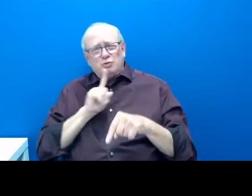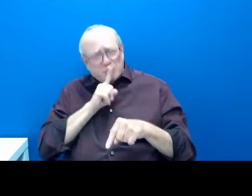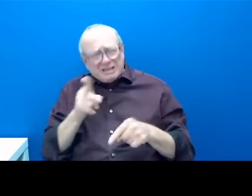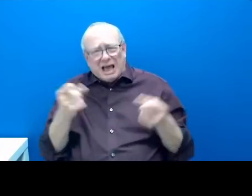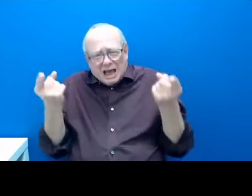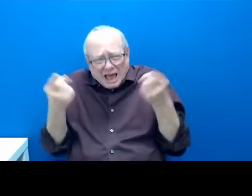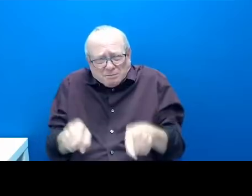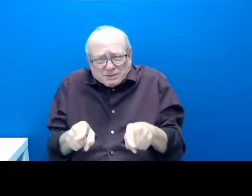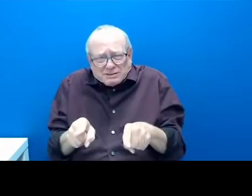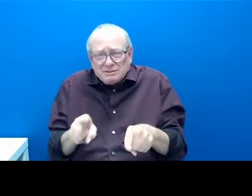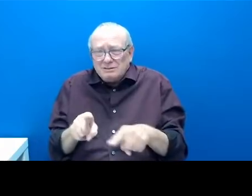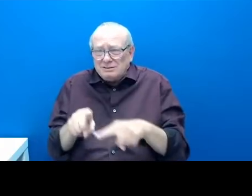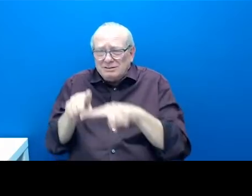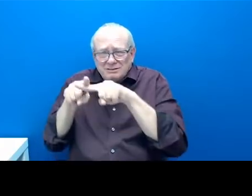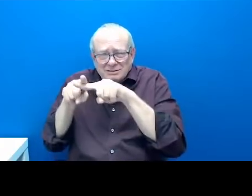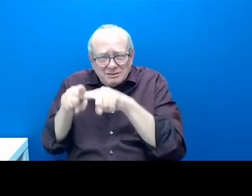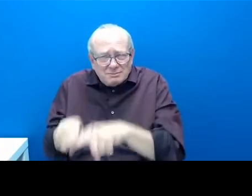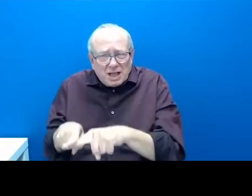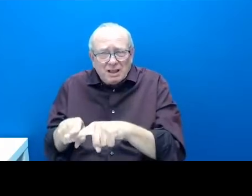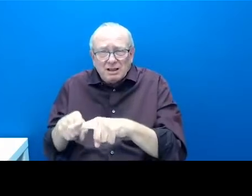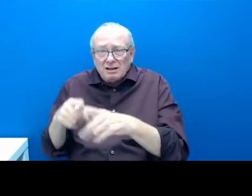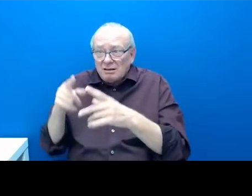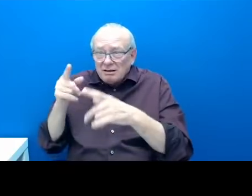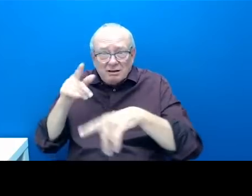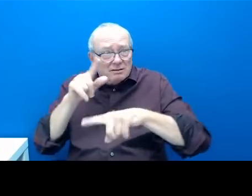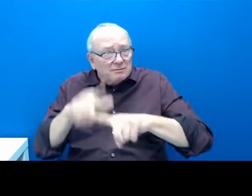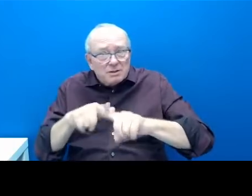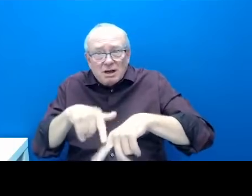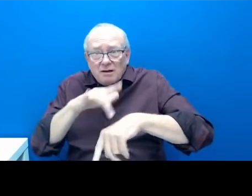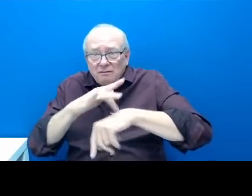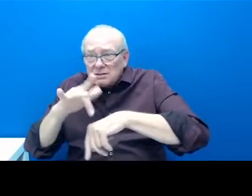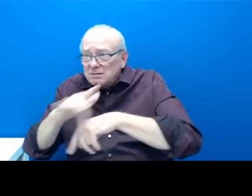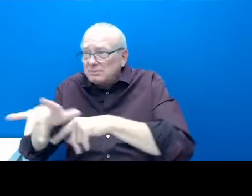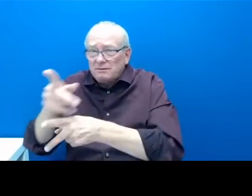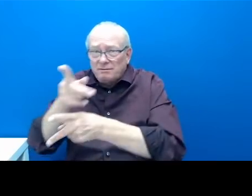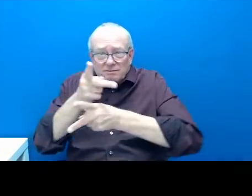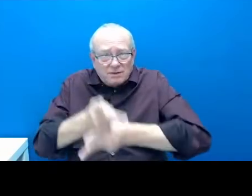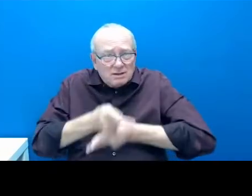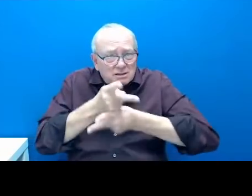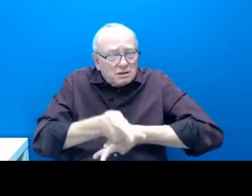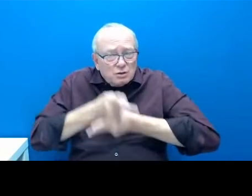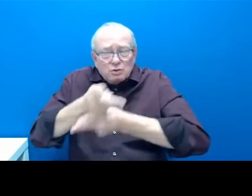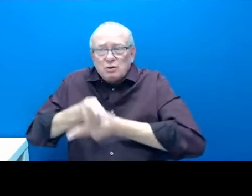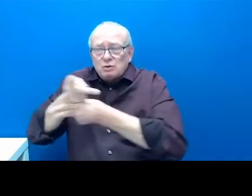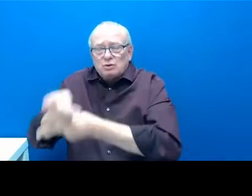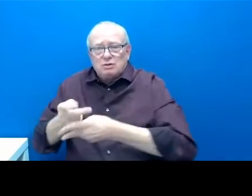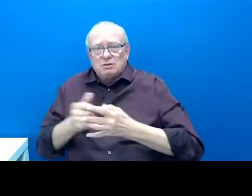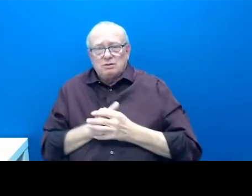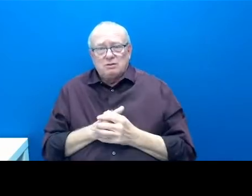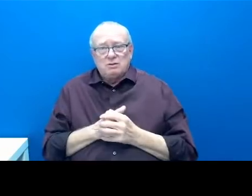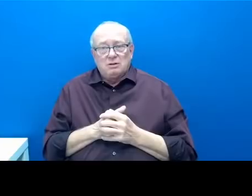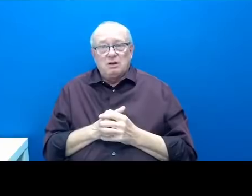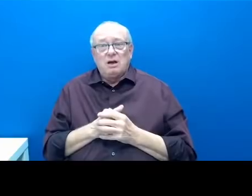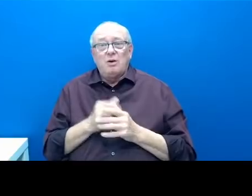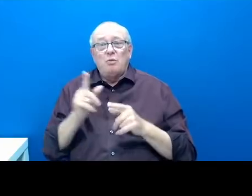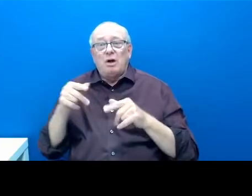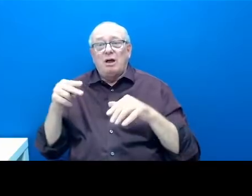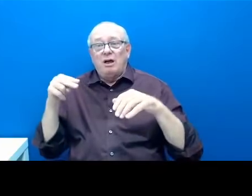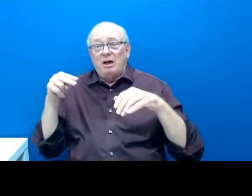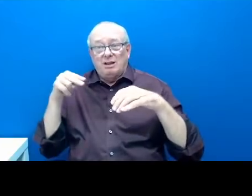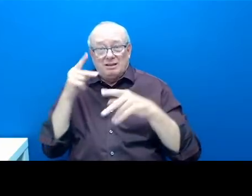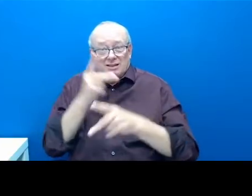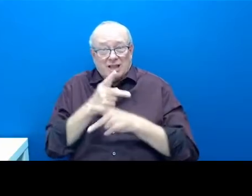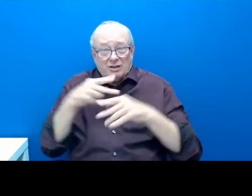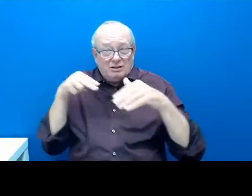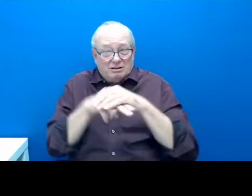have the reliability that you will have space to be cared for, because when you are cared for in the most